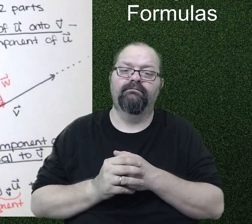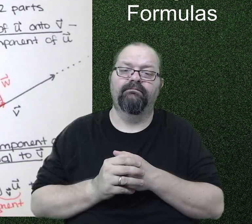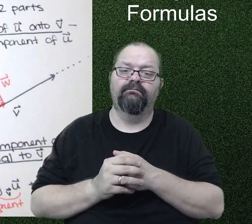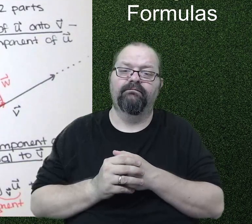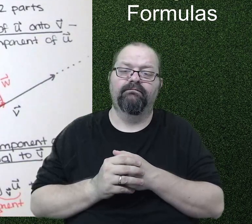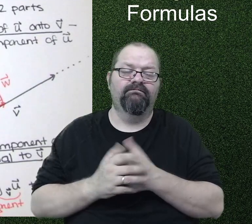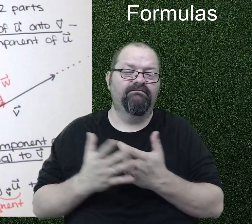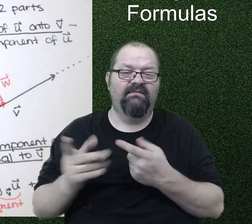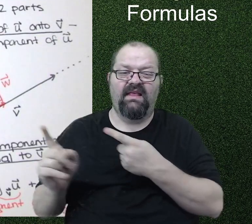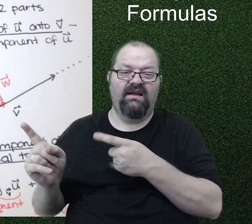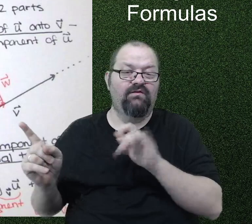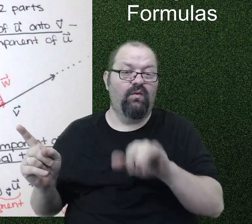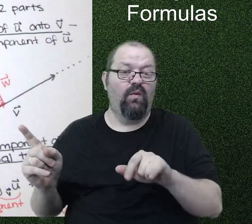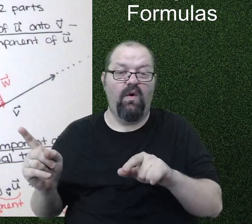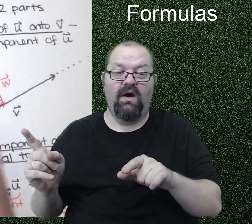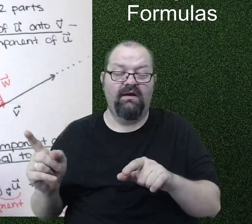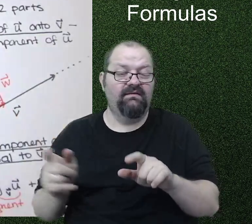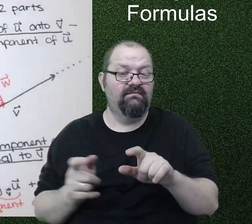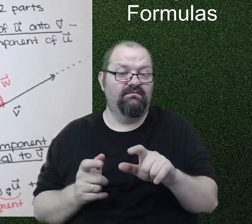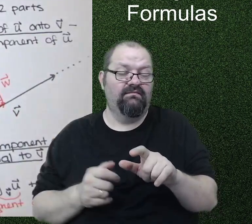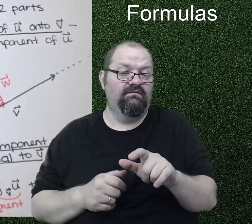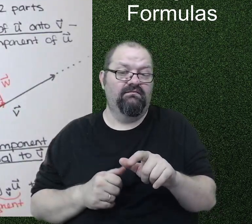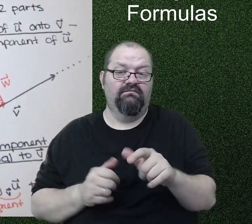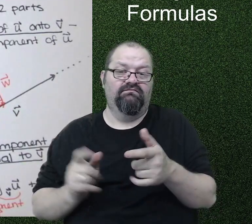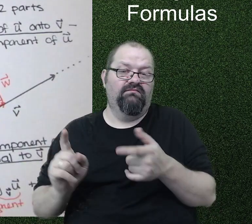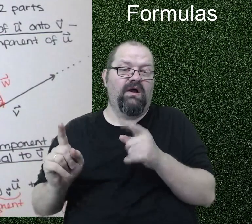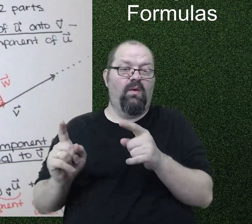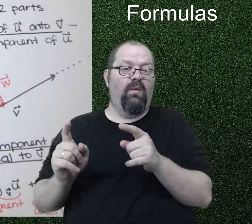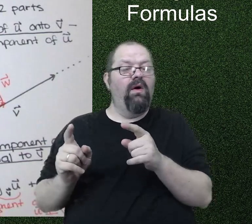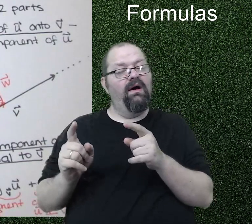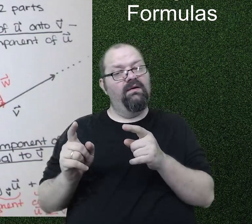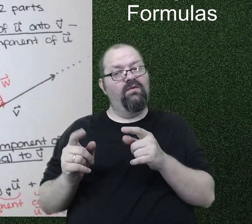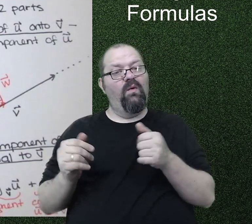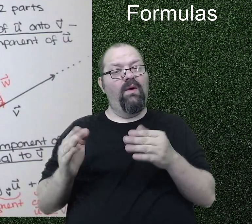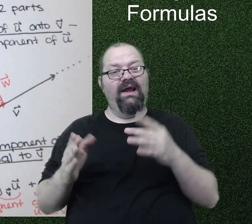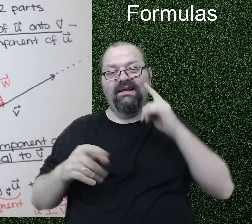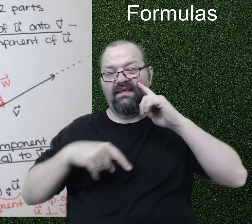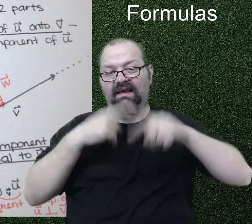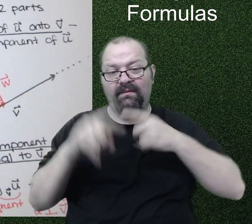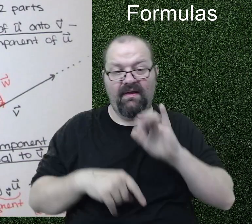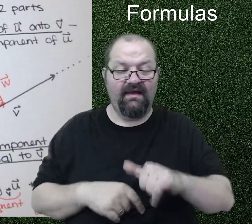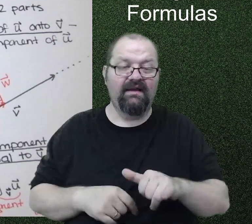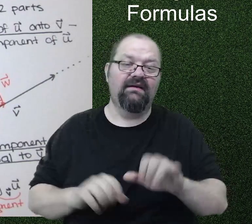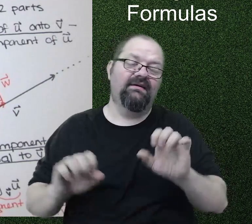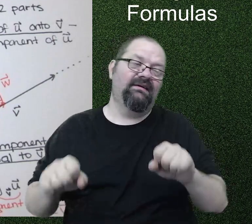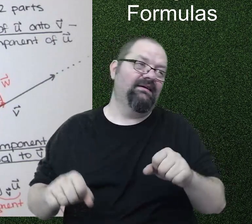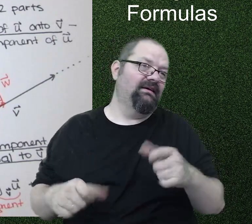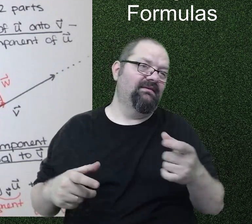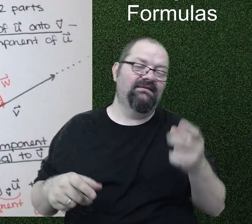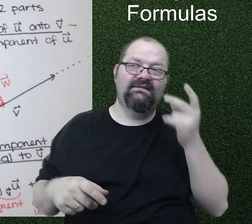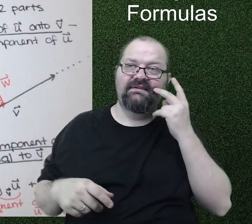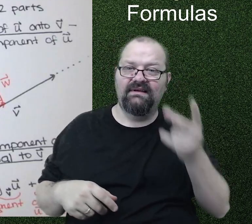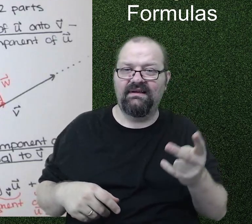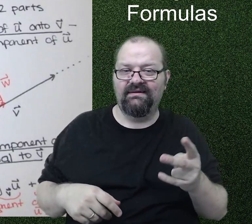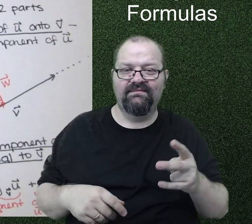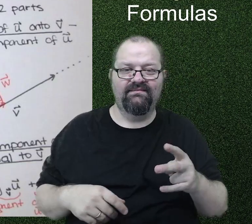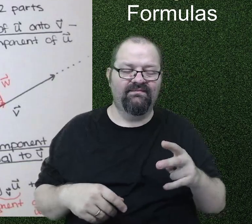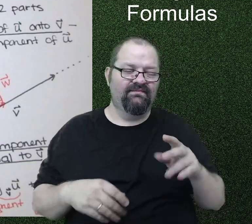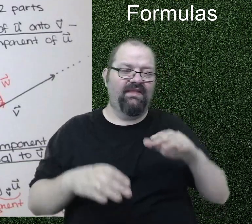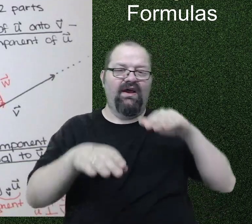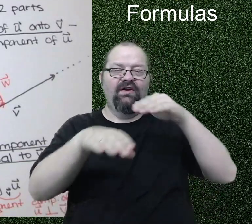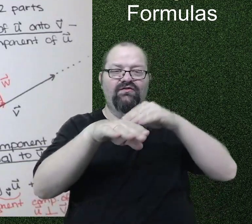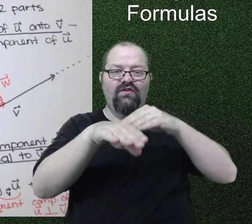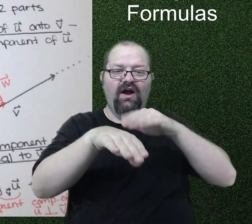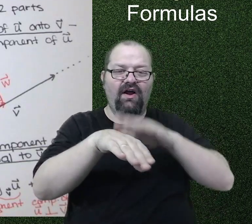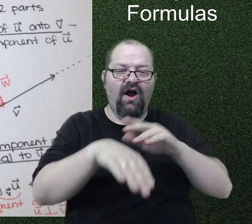this is just one variation on a theme. You may have seen a baby on a slide, a box on a ramp, a truck on a hill.